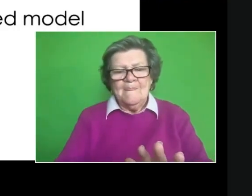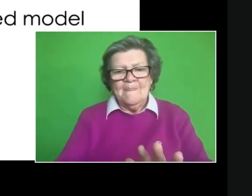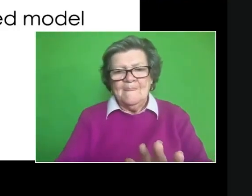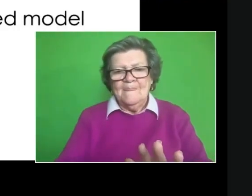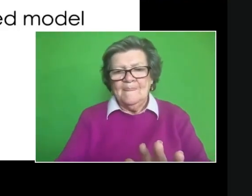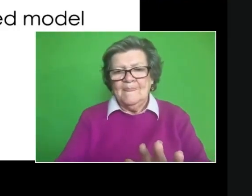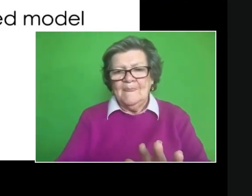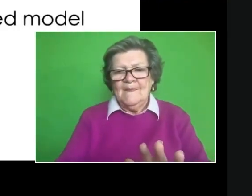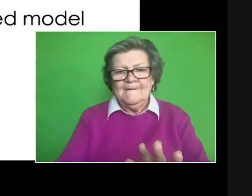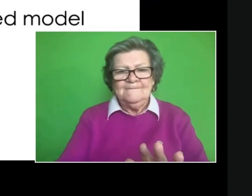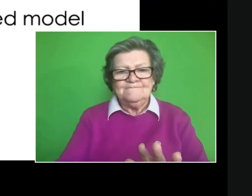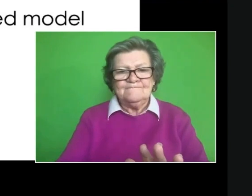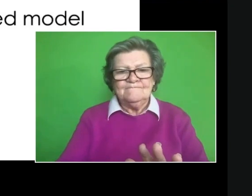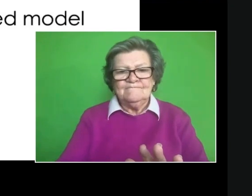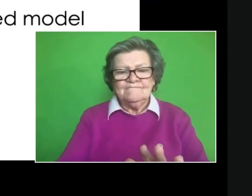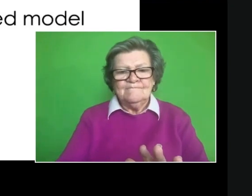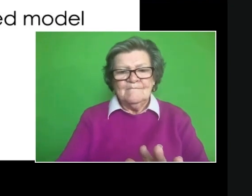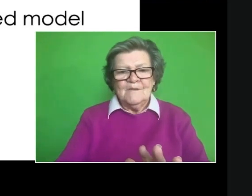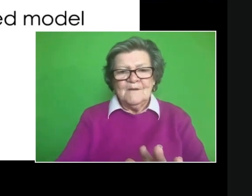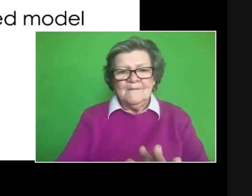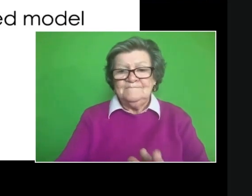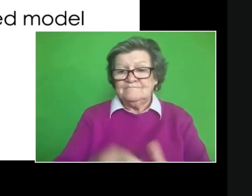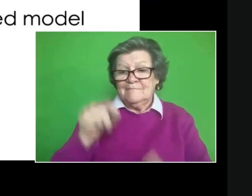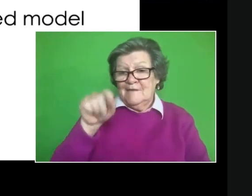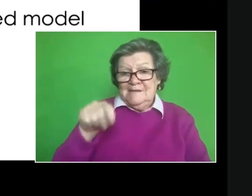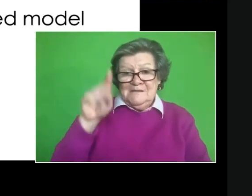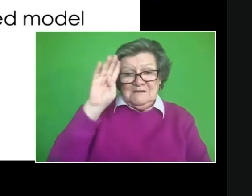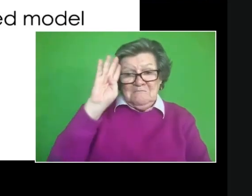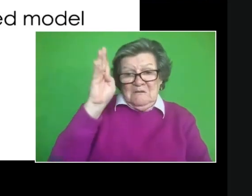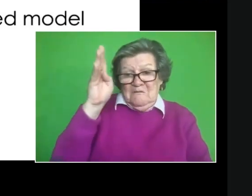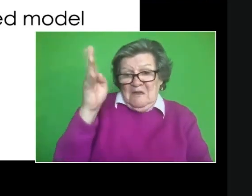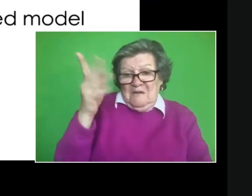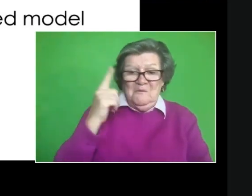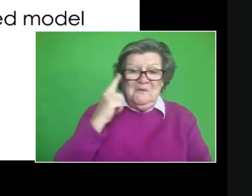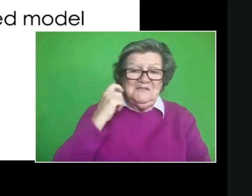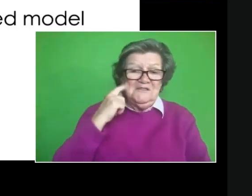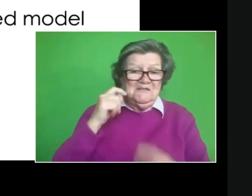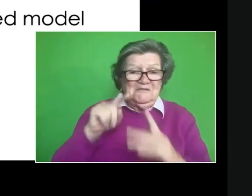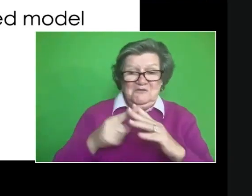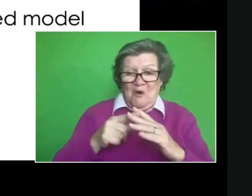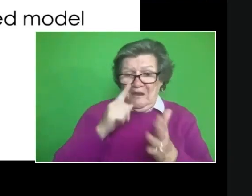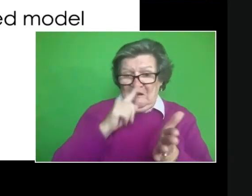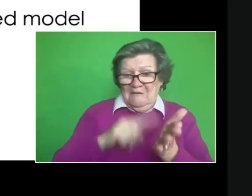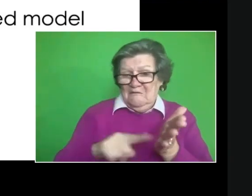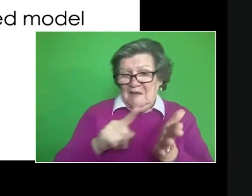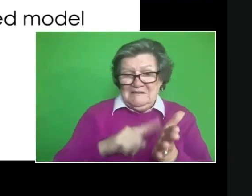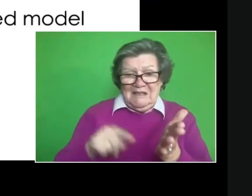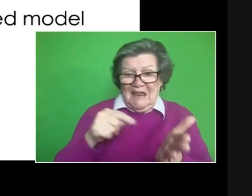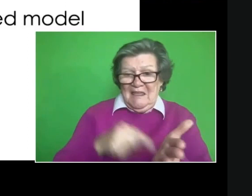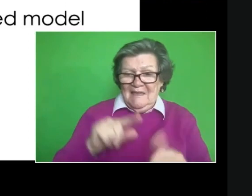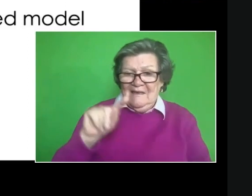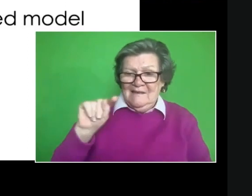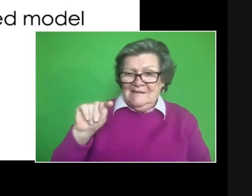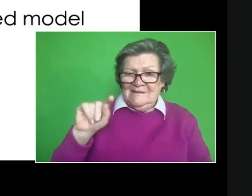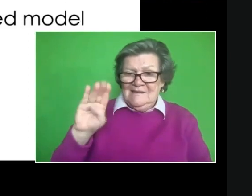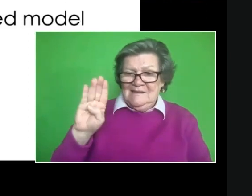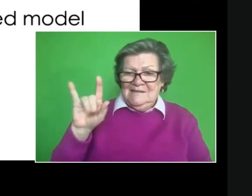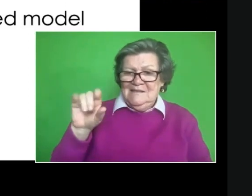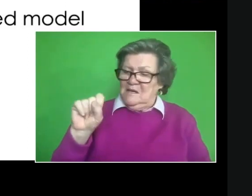So this is an innovation. We're just at the beginning of investigating this. TIBS is really a